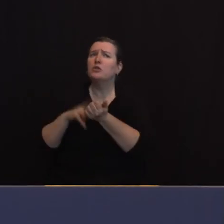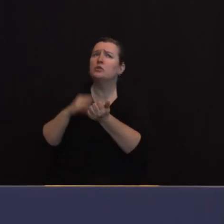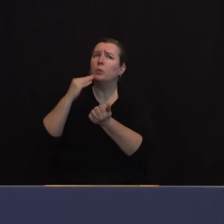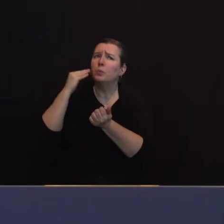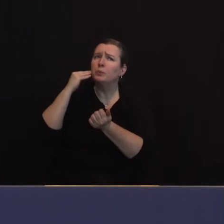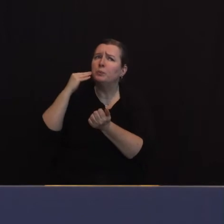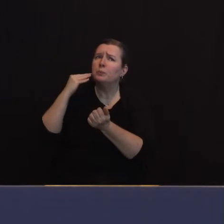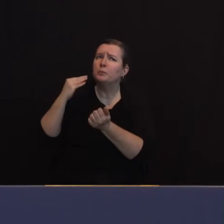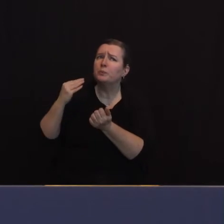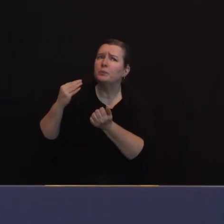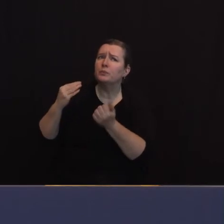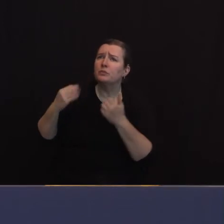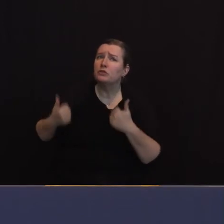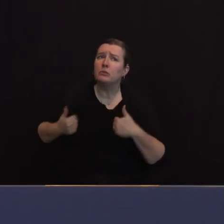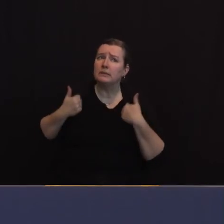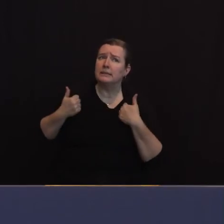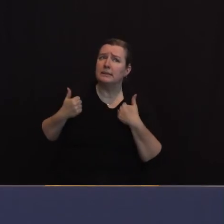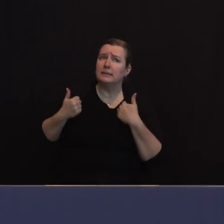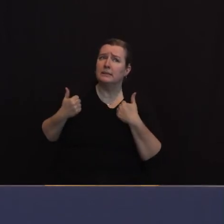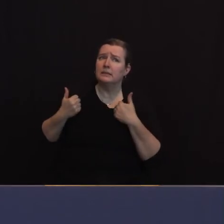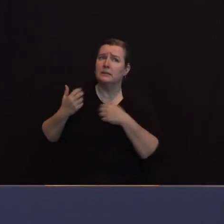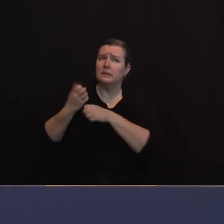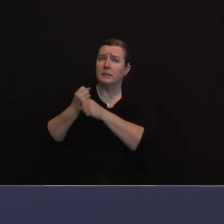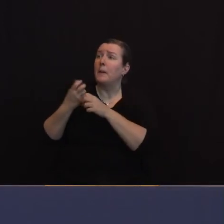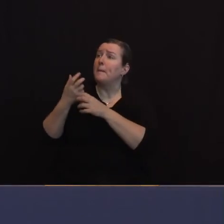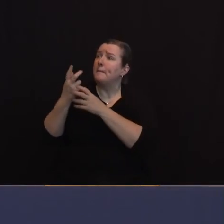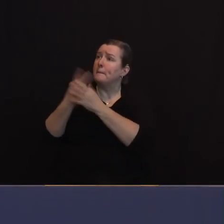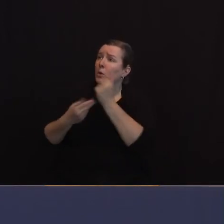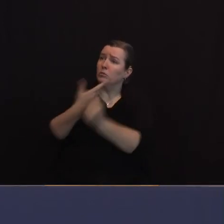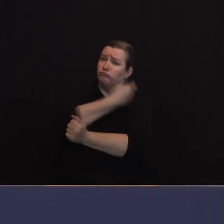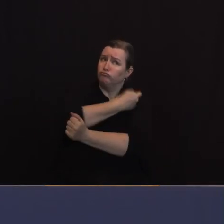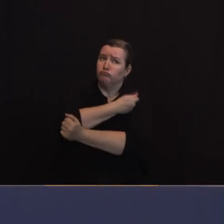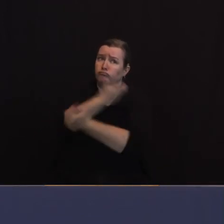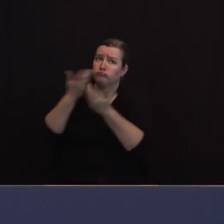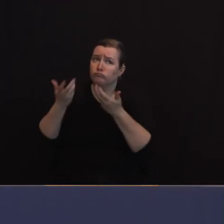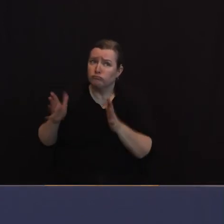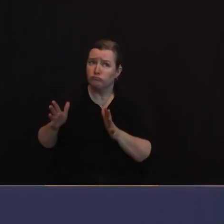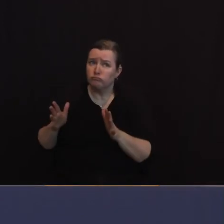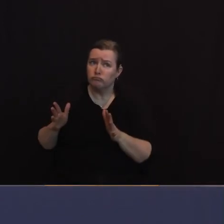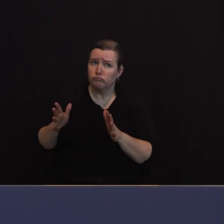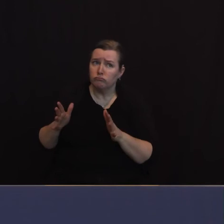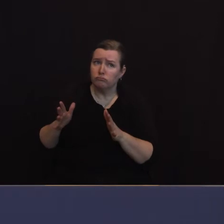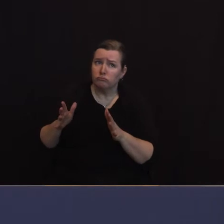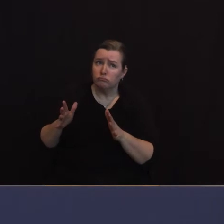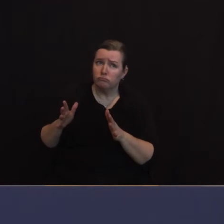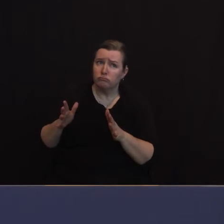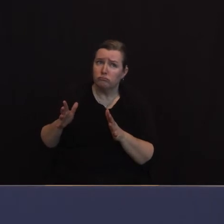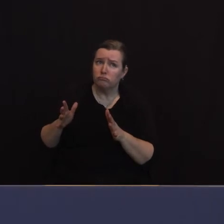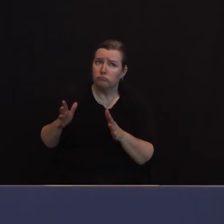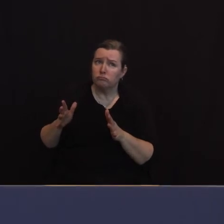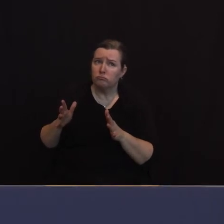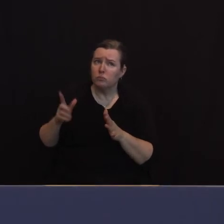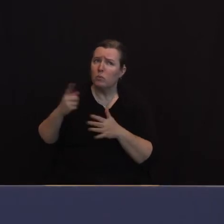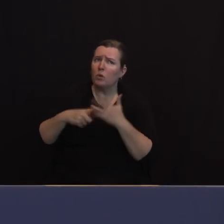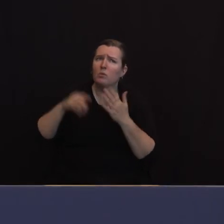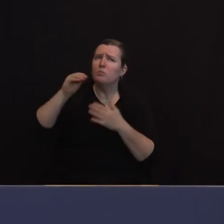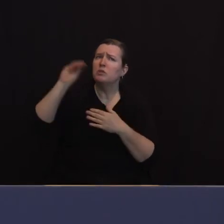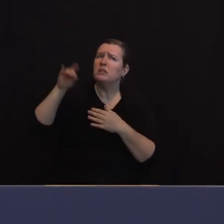of that is of the entire nursing home population? And as I understand it, the CVS and